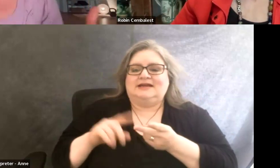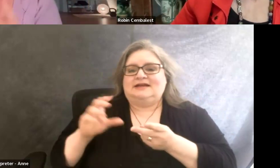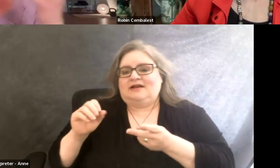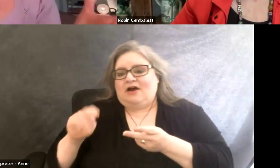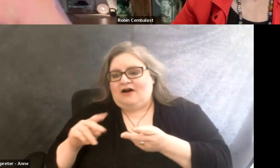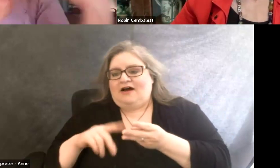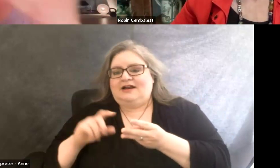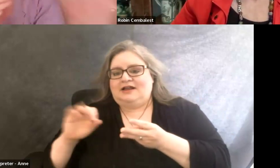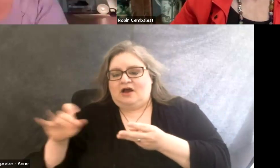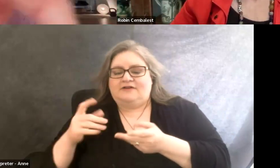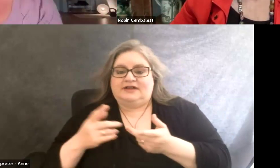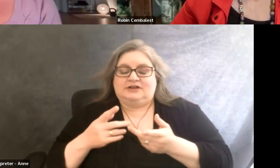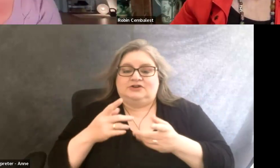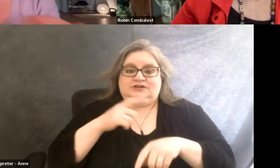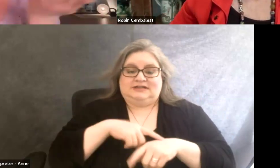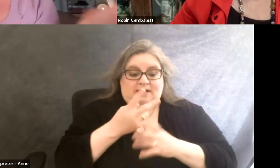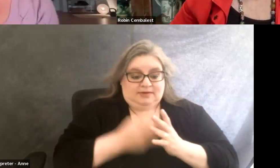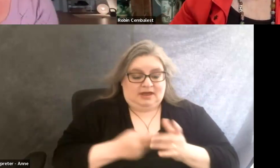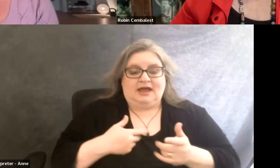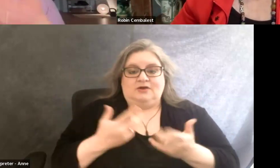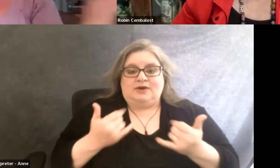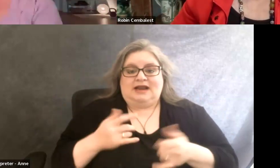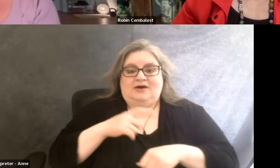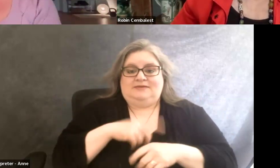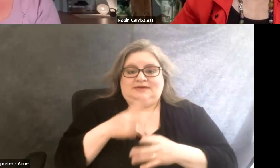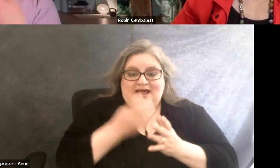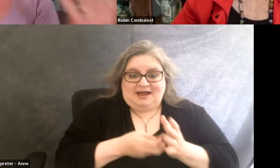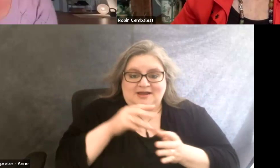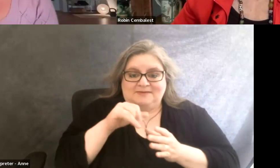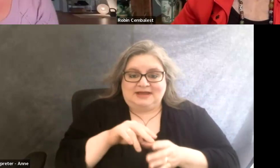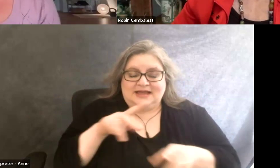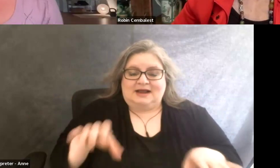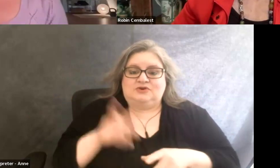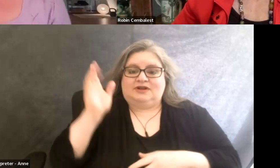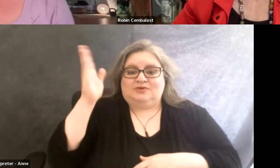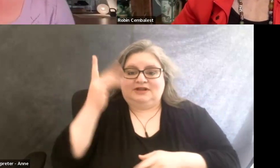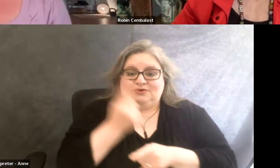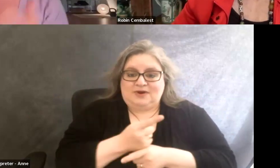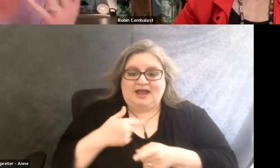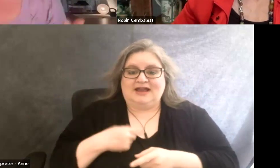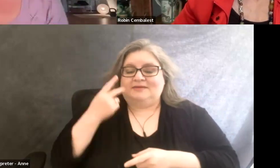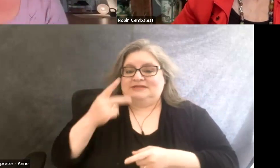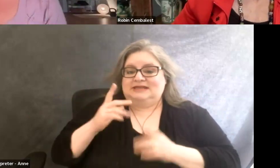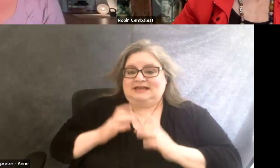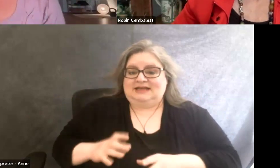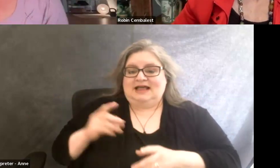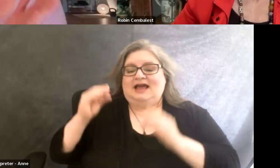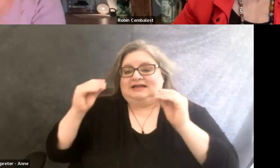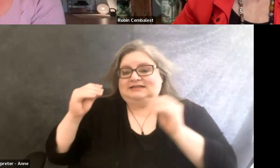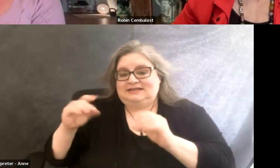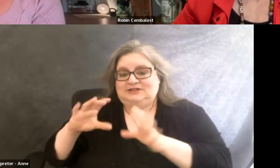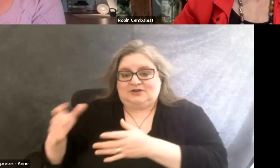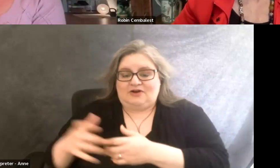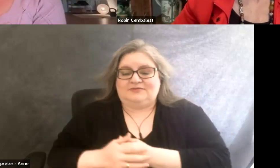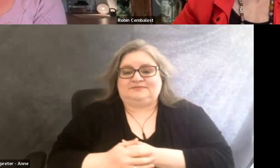your time in is when right now I'm time in the business, I'm doing a presentation, right? I'm seeing a client, teaching a call,